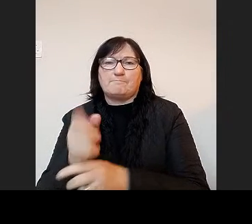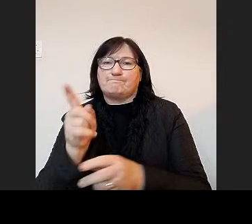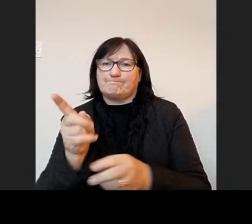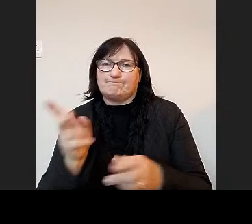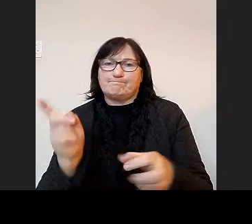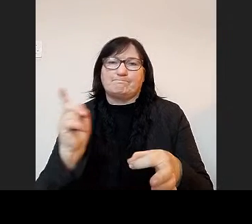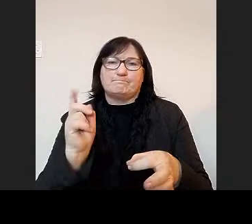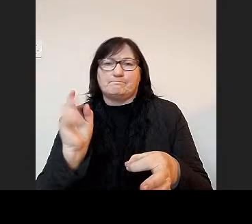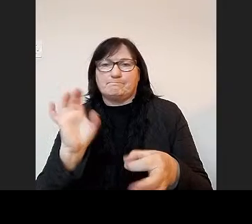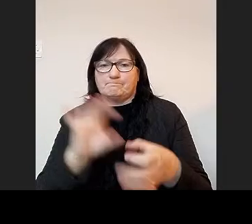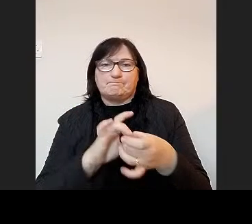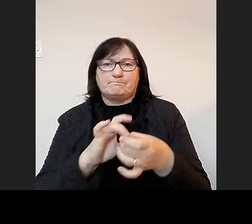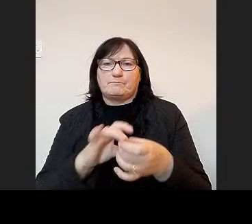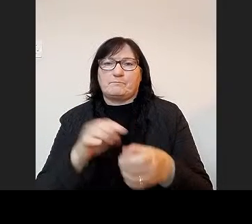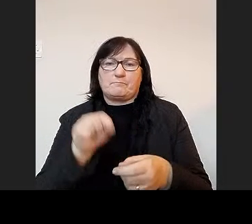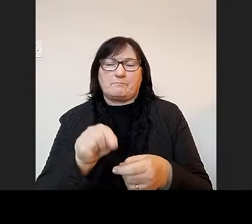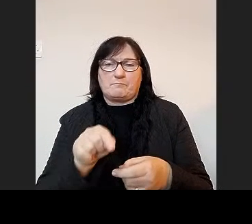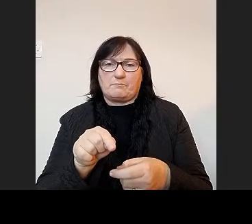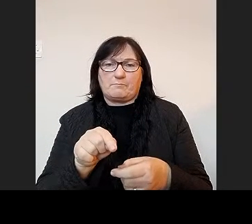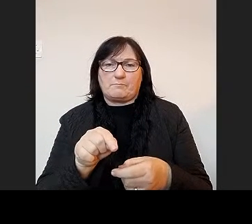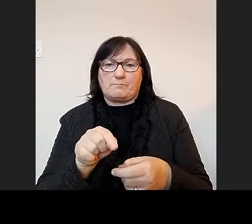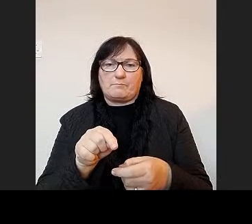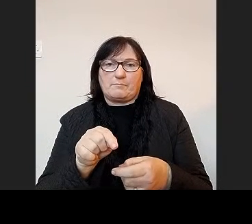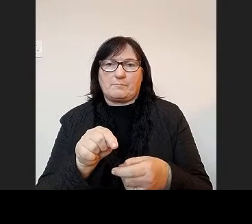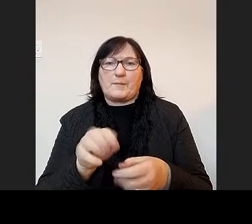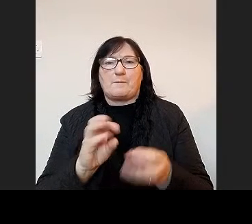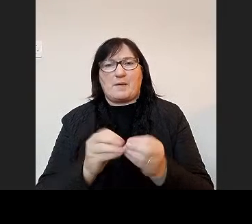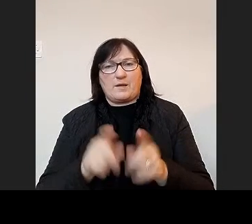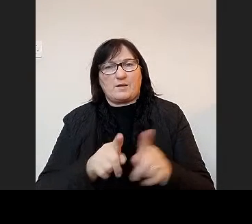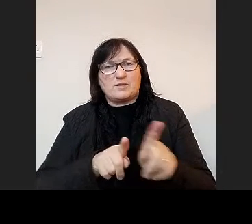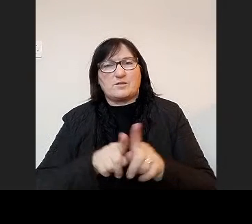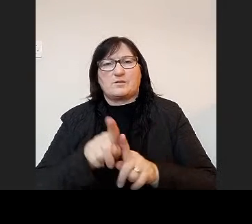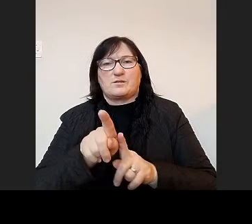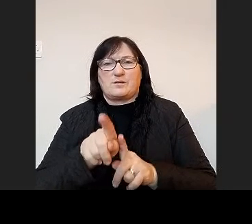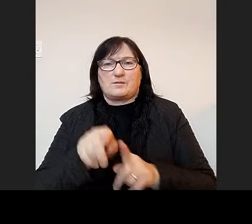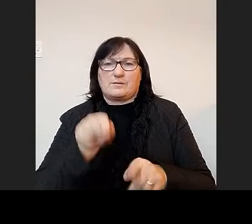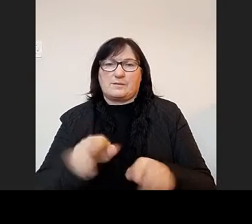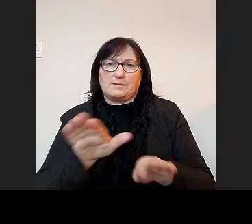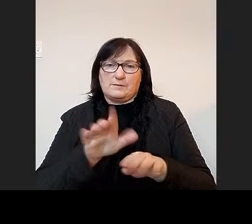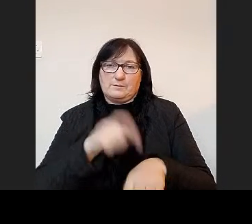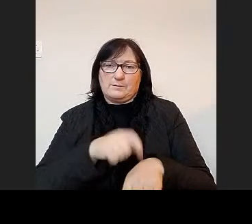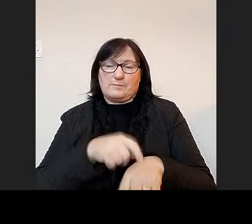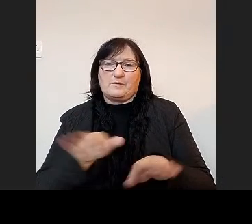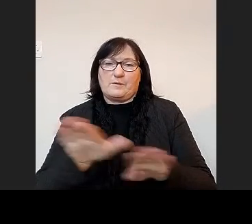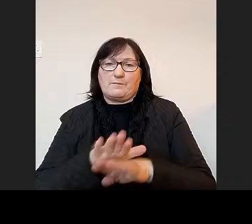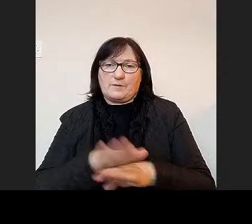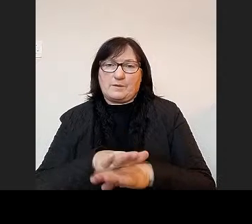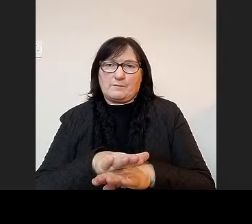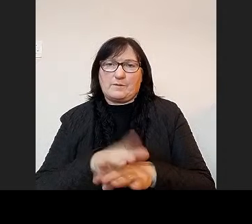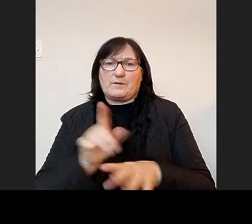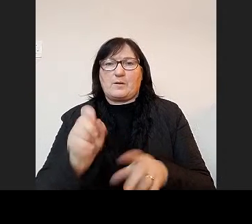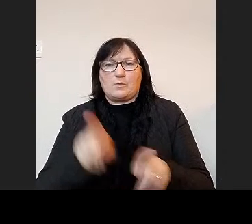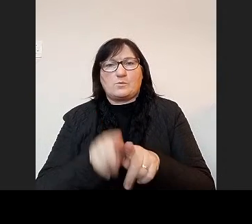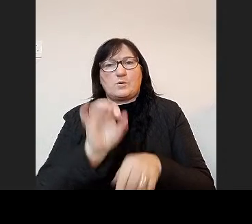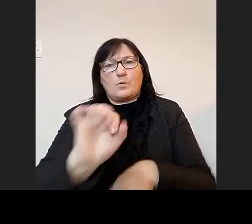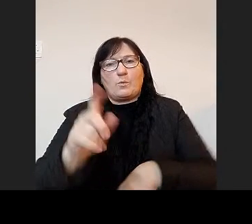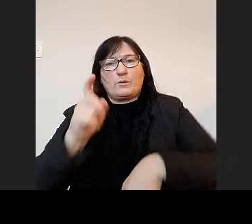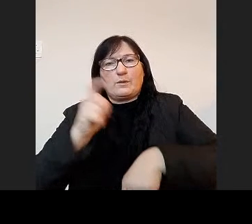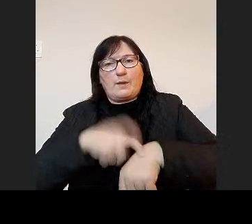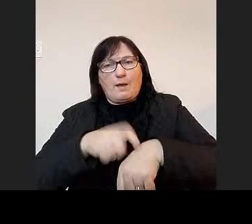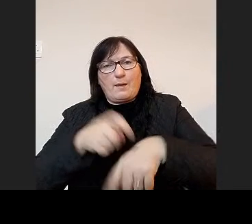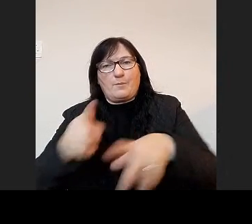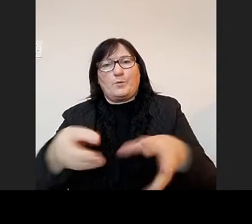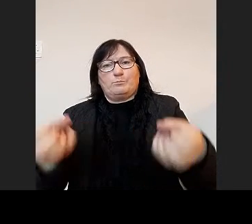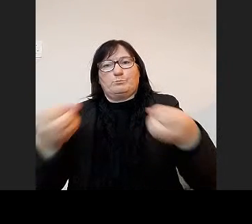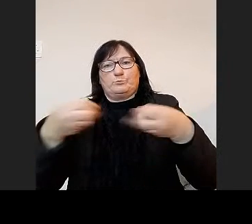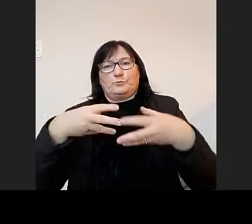a success this time of the evening. And we really appreciate you taking time out to be with us. We appreciate